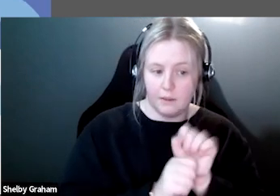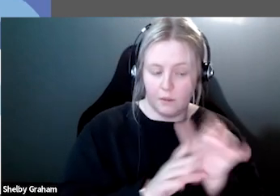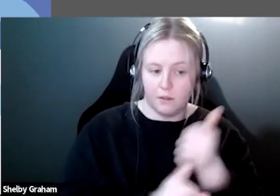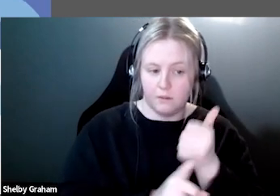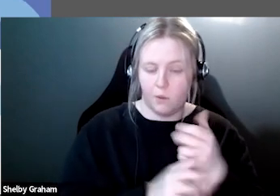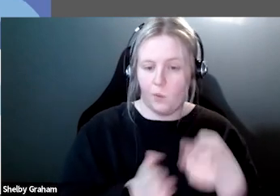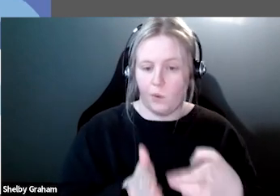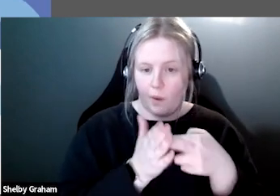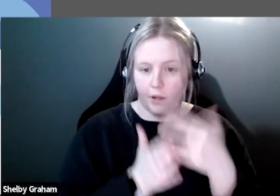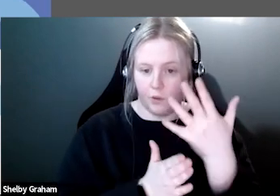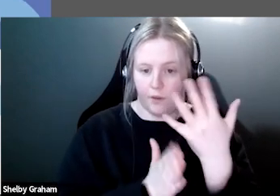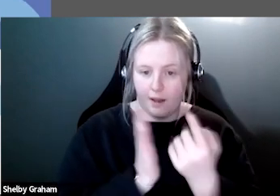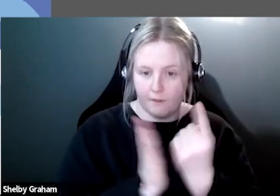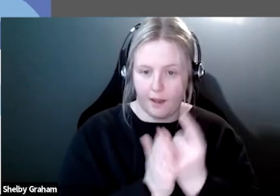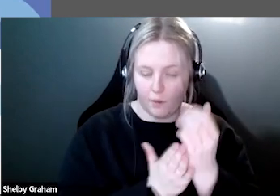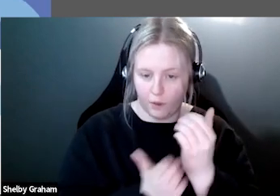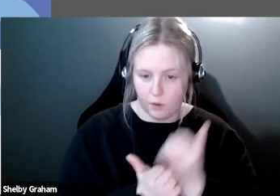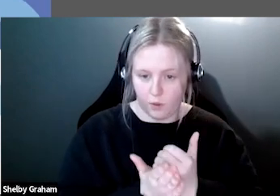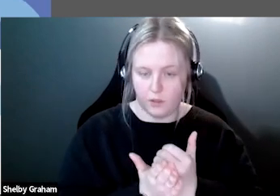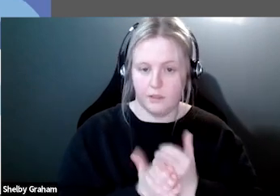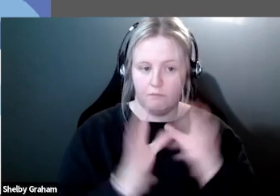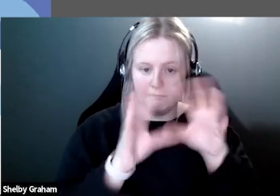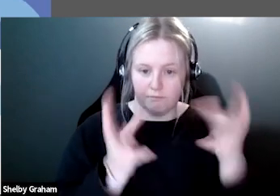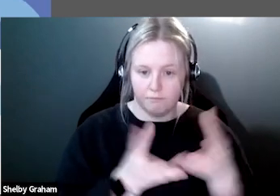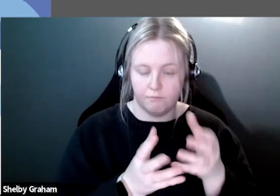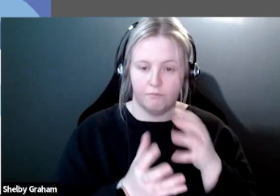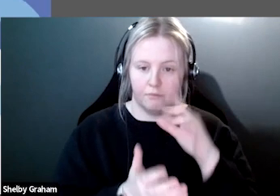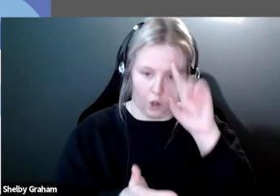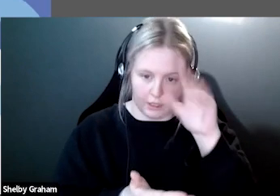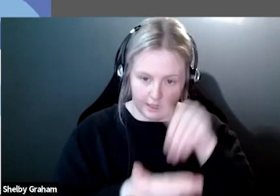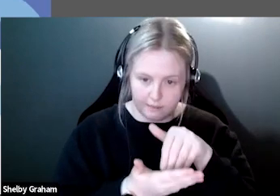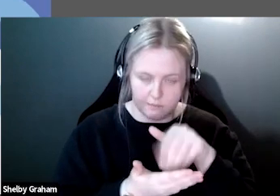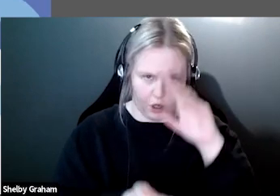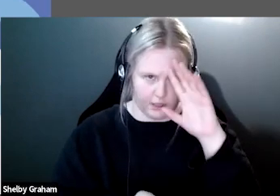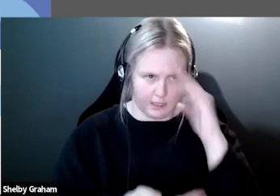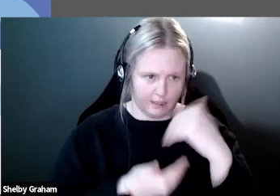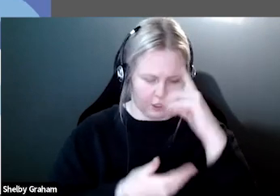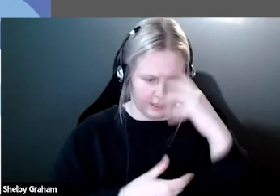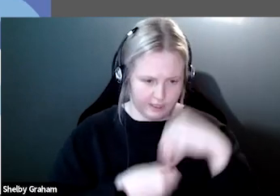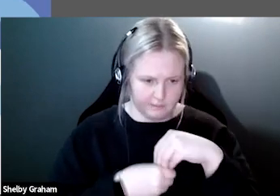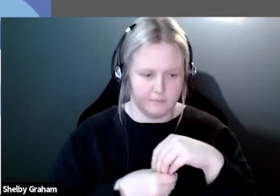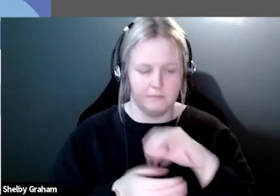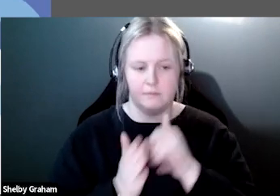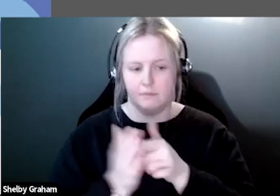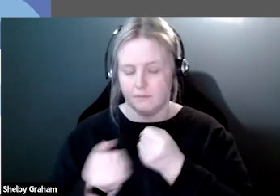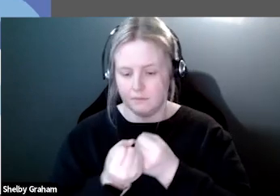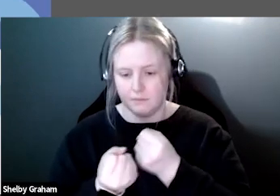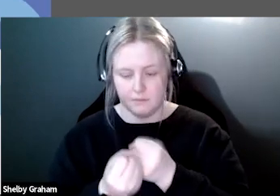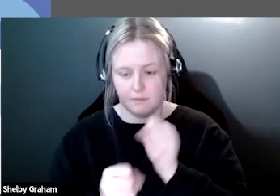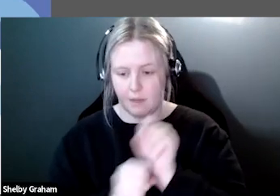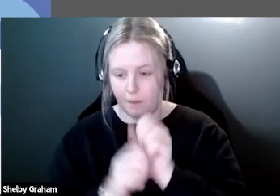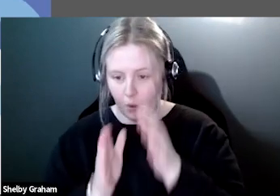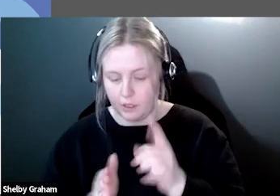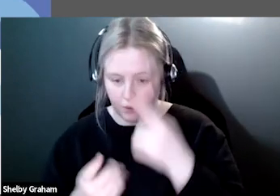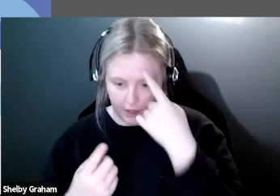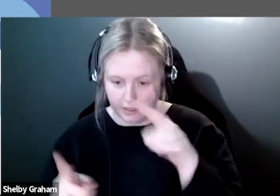5-hour course that provides an overview of autism, tips on how to create an inclusive work environment, ways to support employees so that they are successful